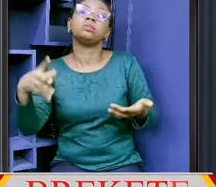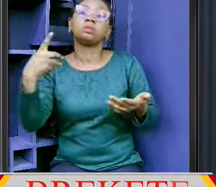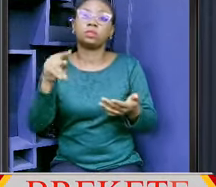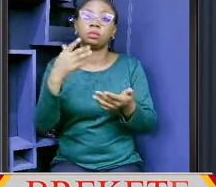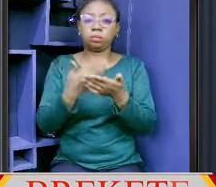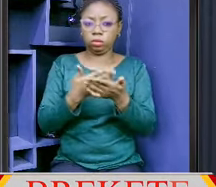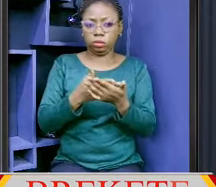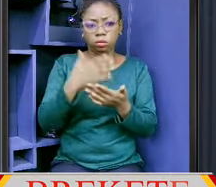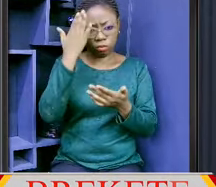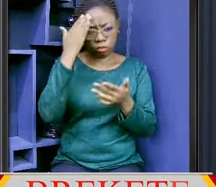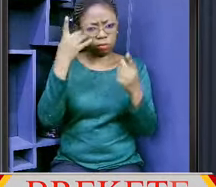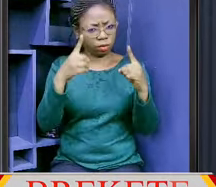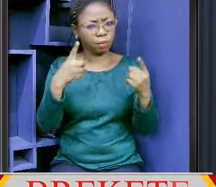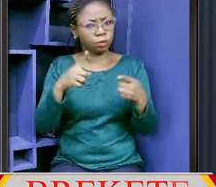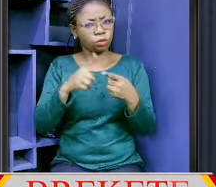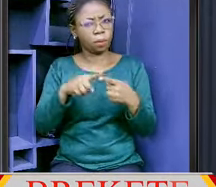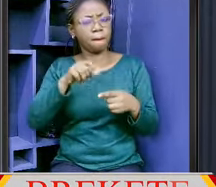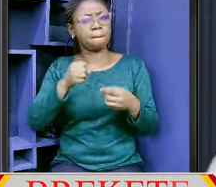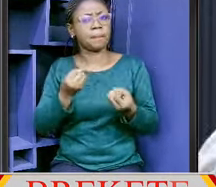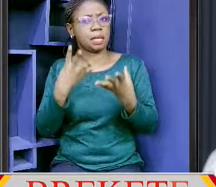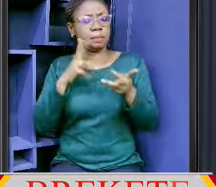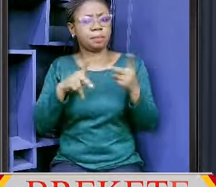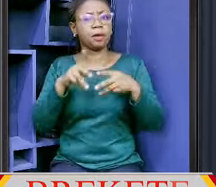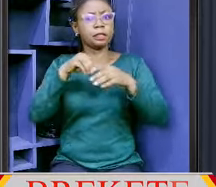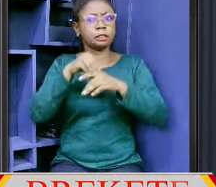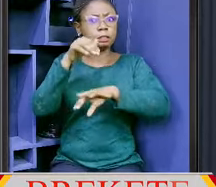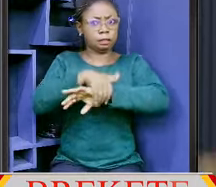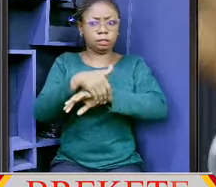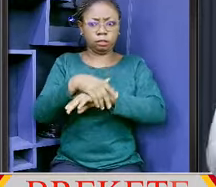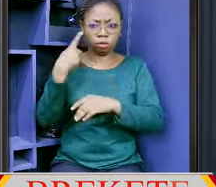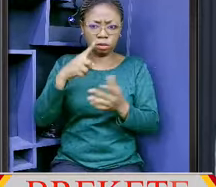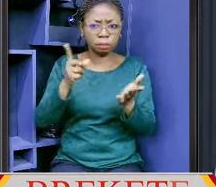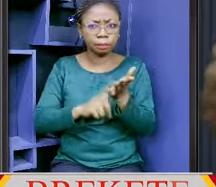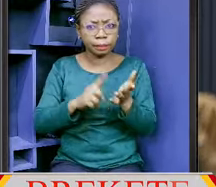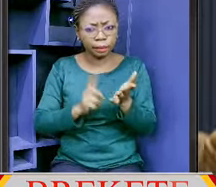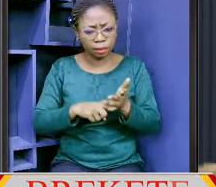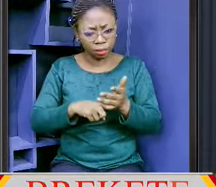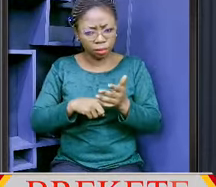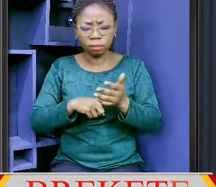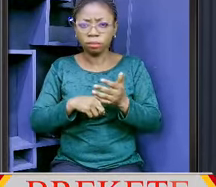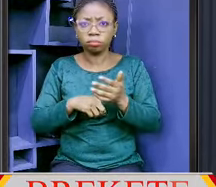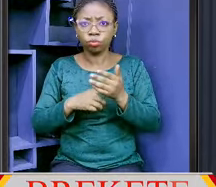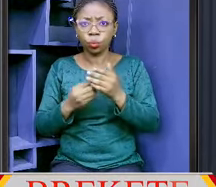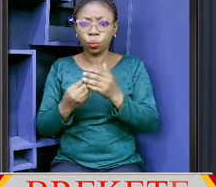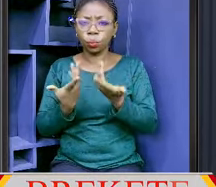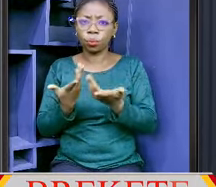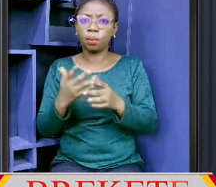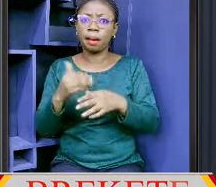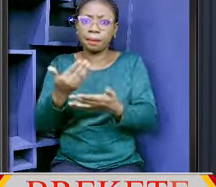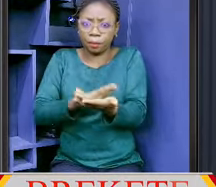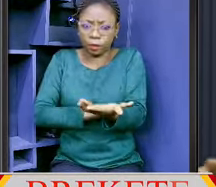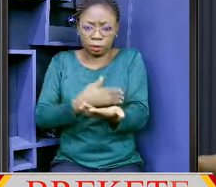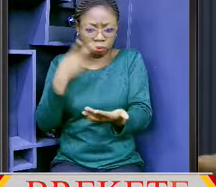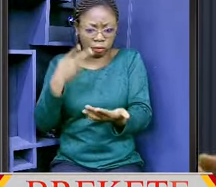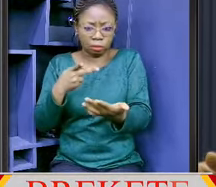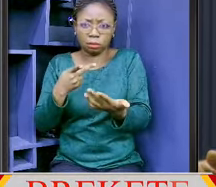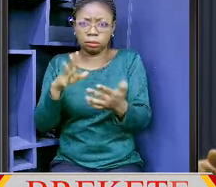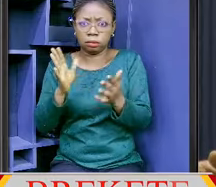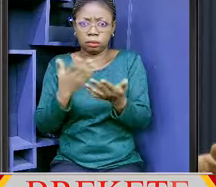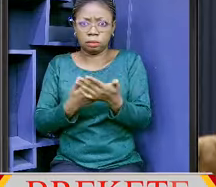the night you see alert, by morning the alert, the money don't disappear. You don't know